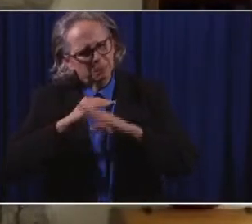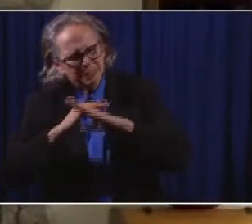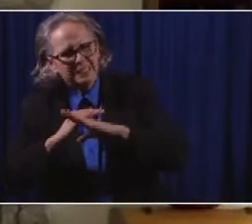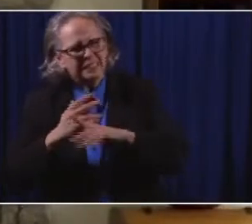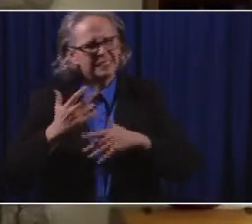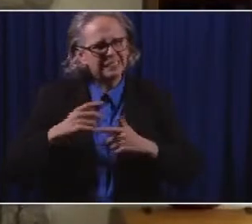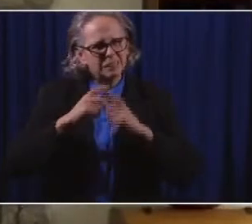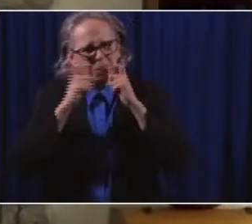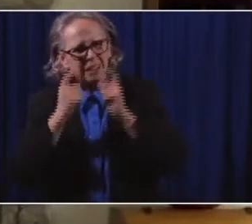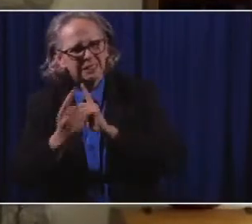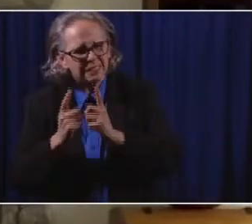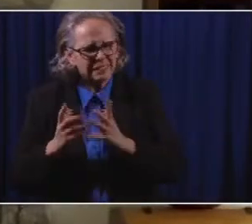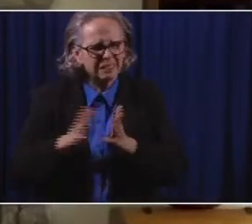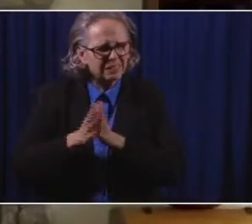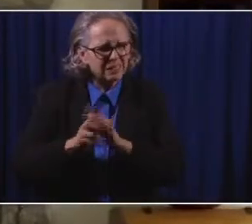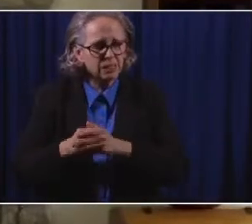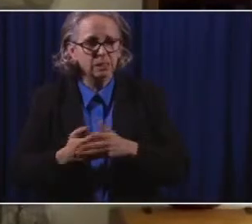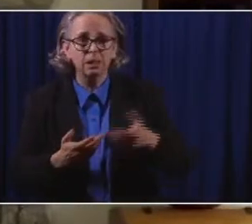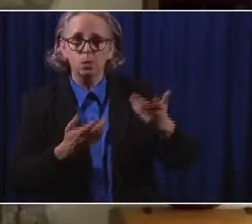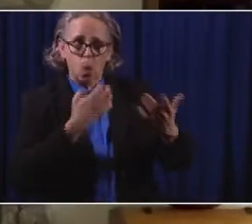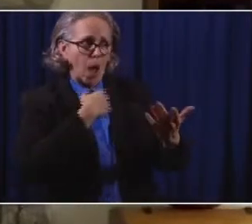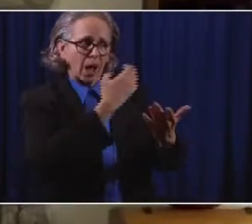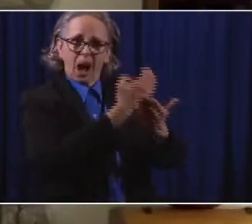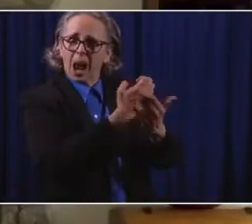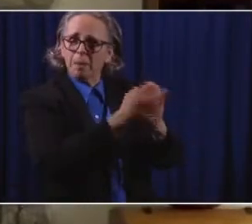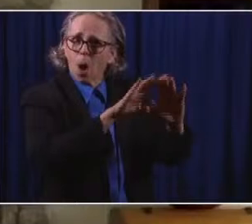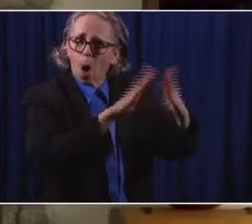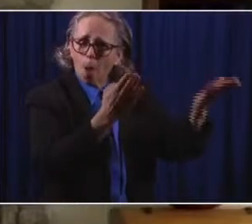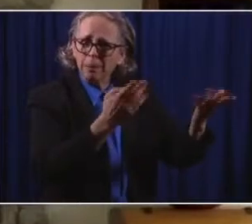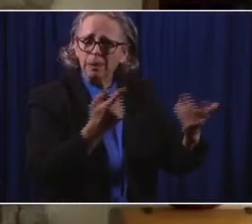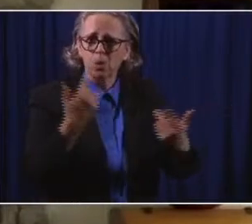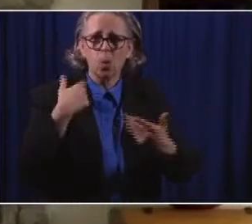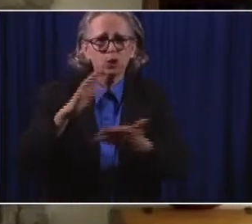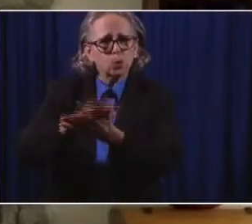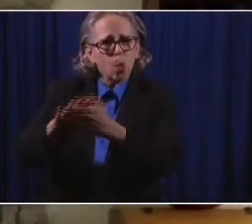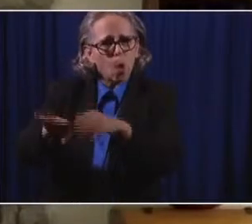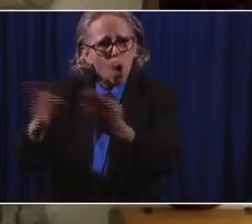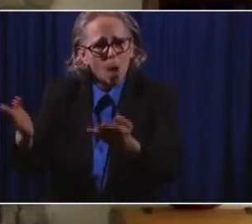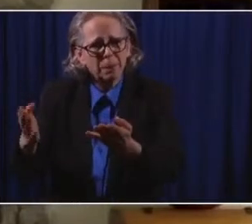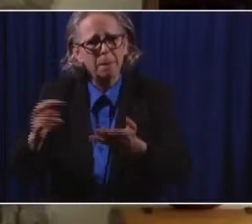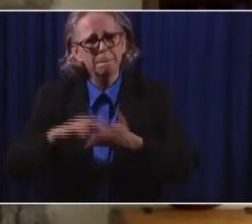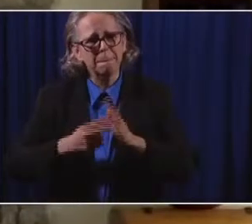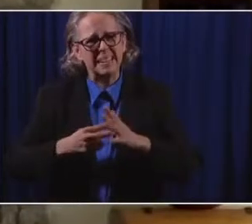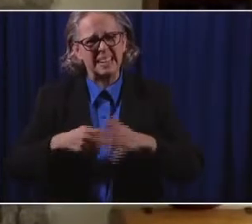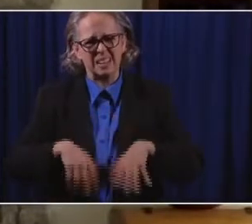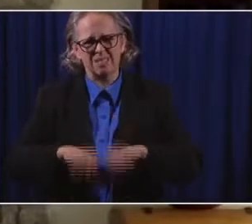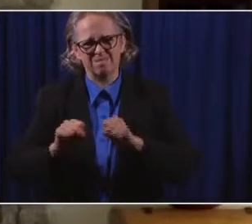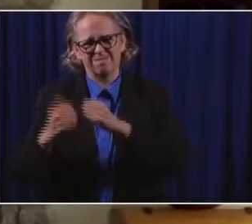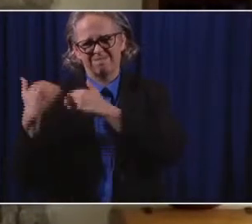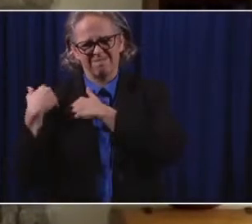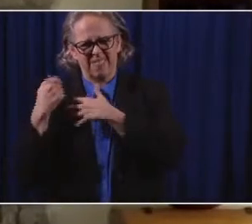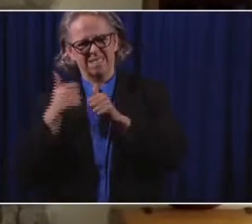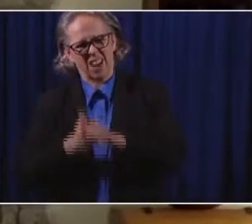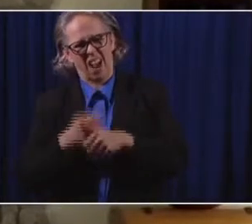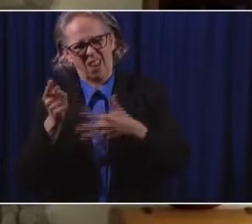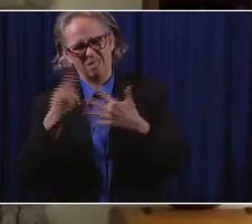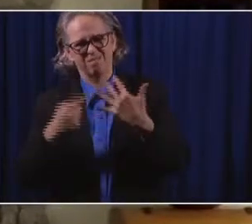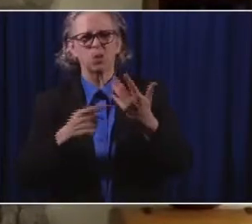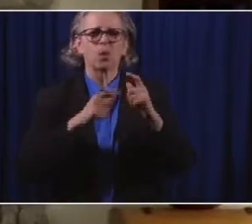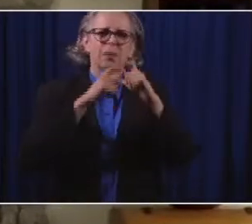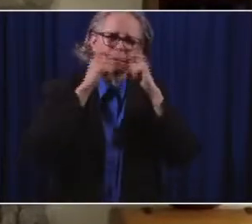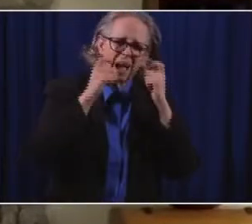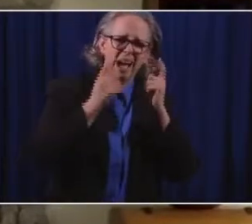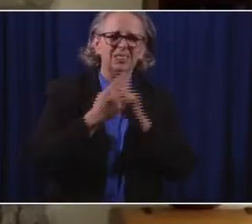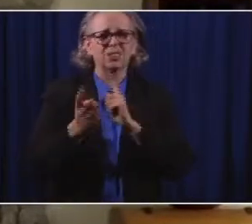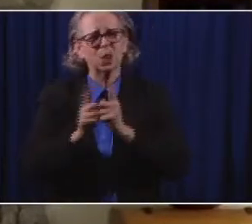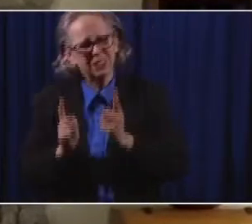open, keep kids in school, keep things going, we've got to do the things that I talked about today. We know the